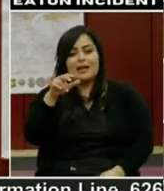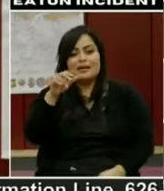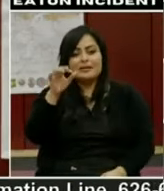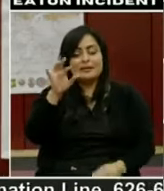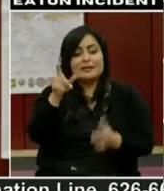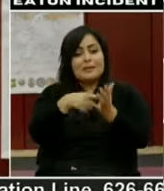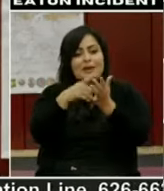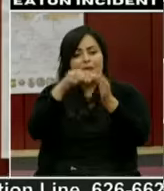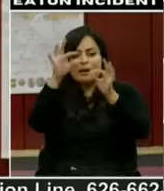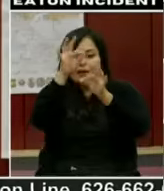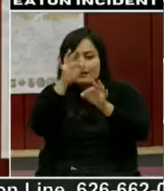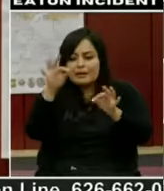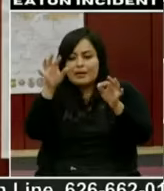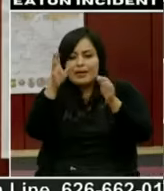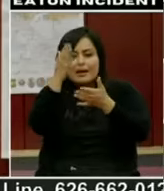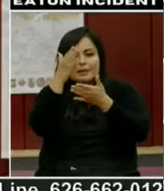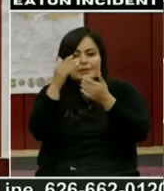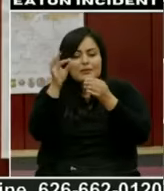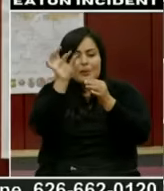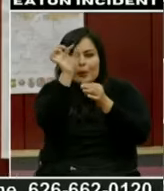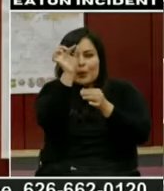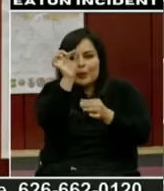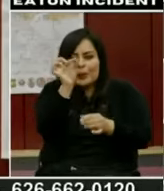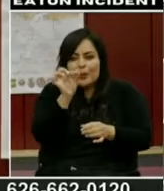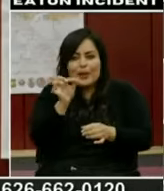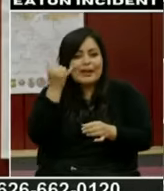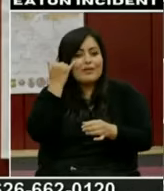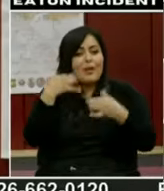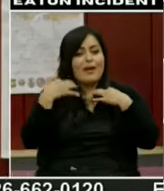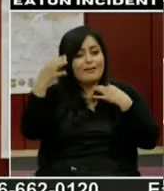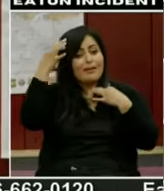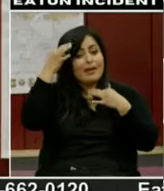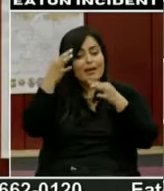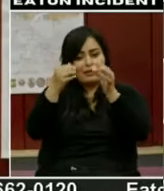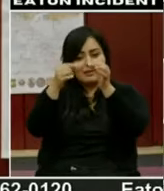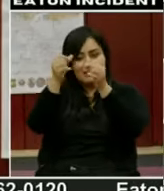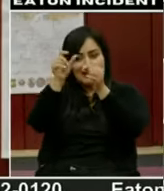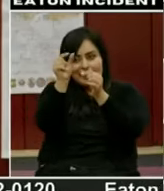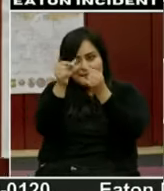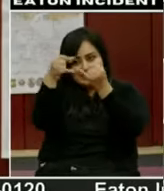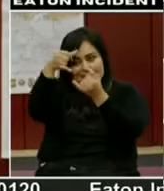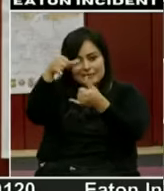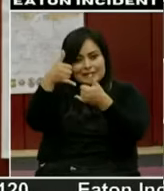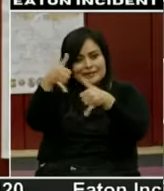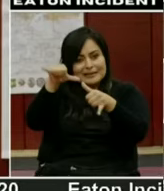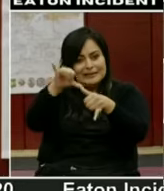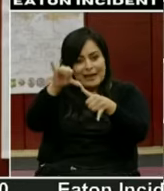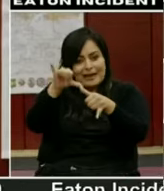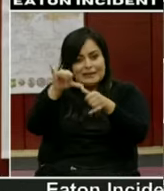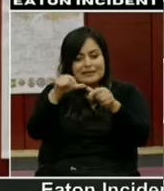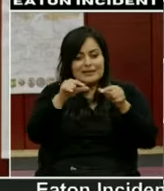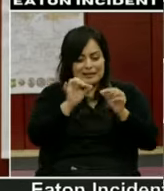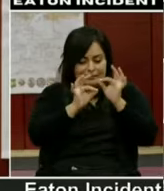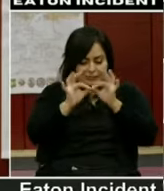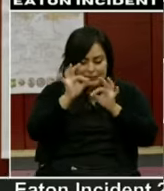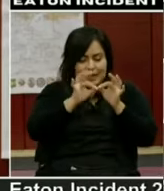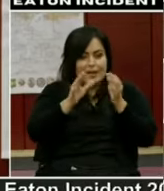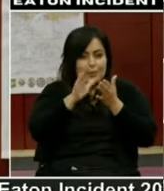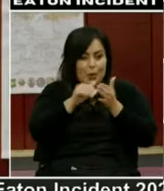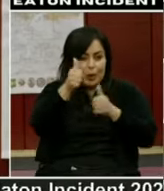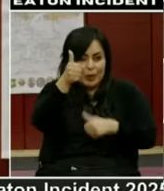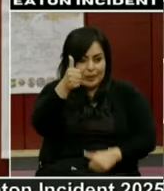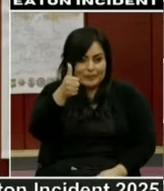hair. So if you're wearing a fabric mask or an unfitted mask or only partially fitting your mask, it's not protecting